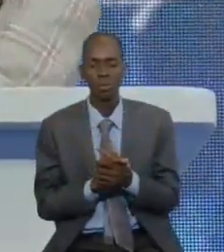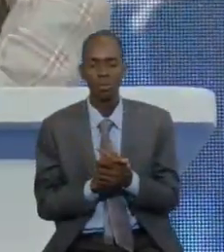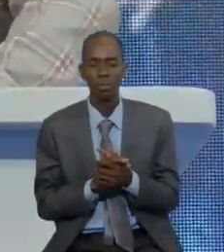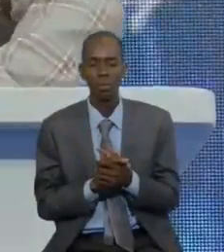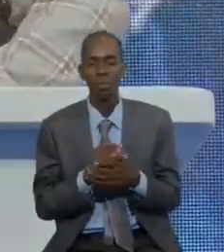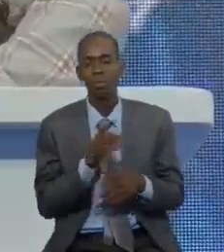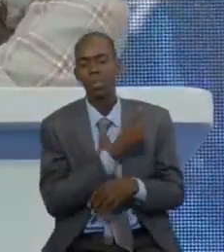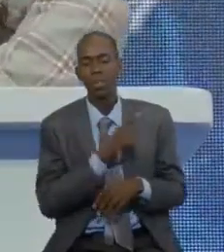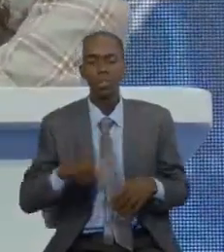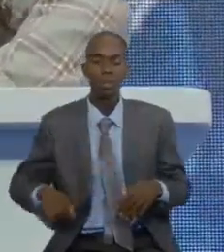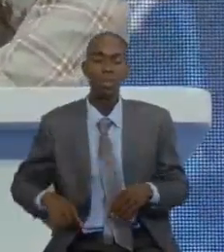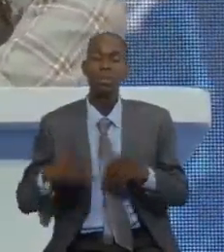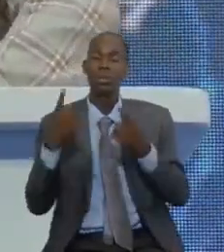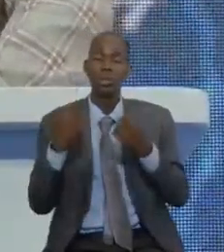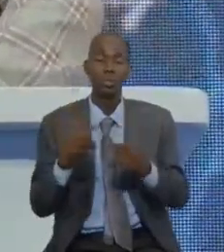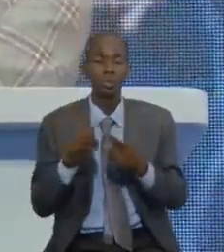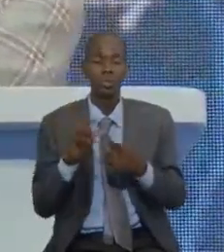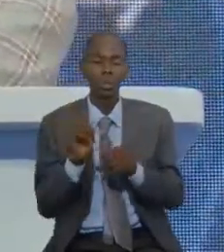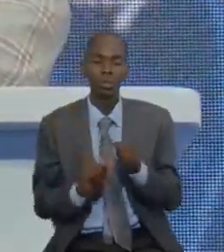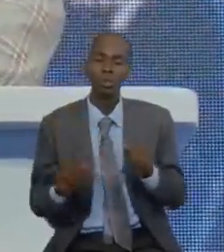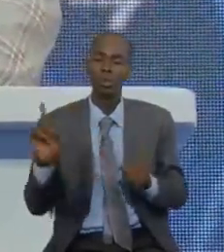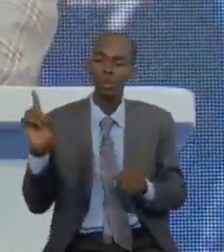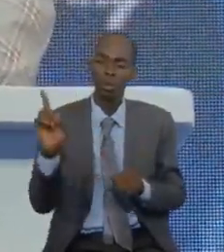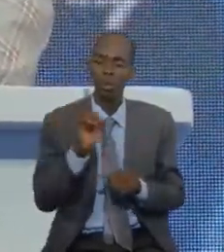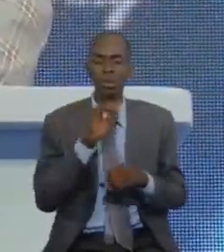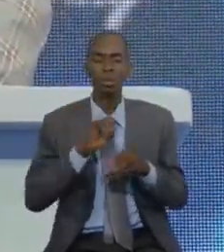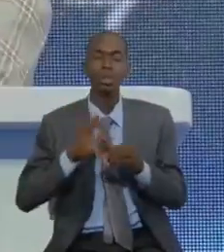Lord, come to everyone in your power.